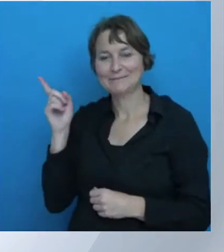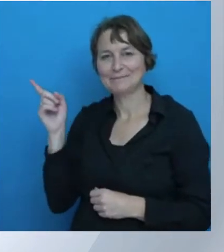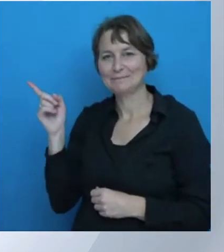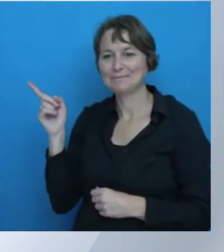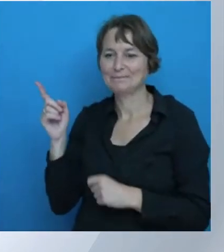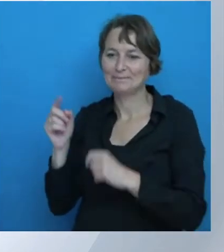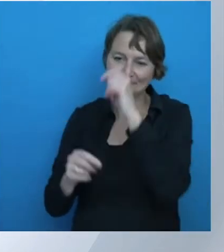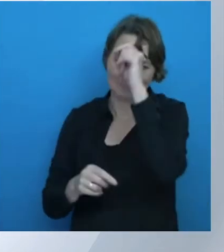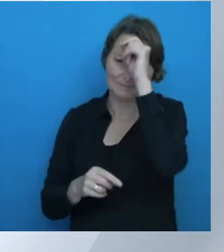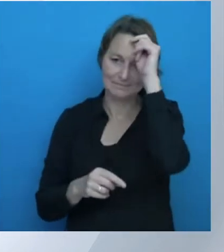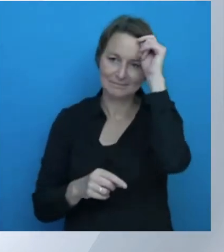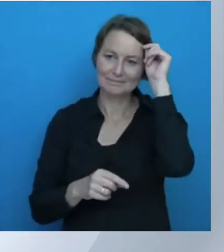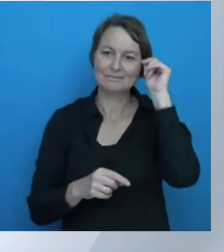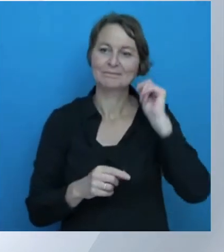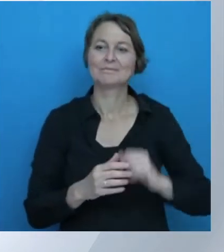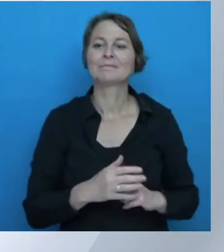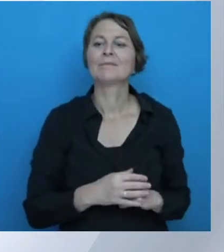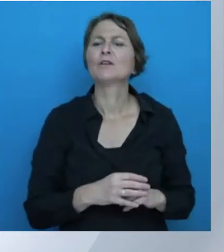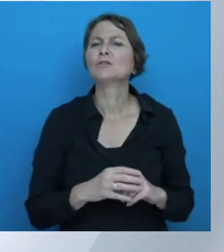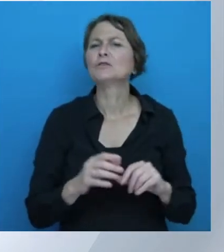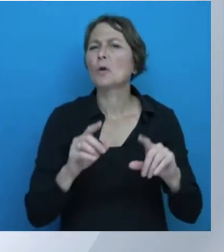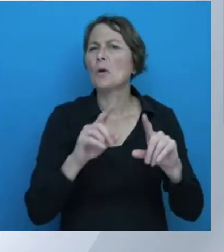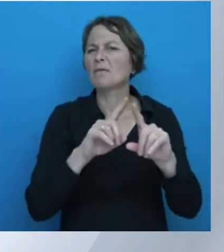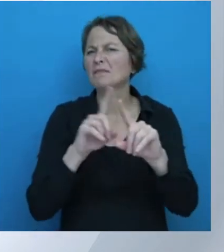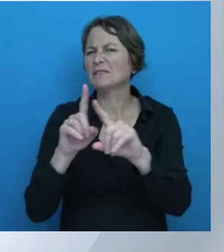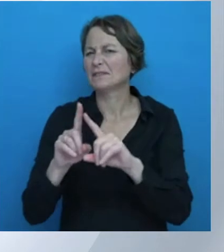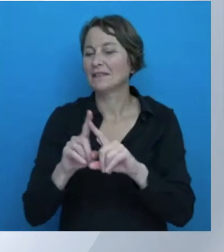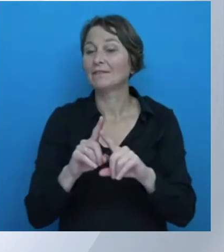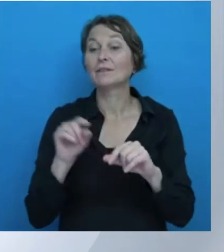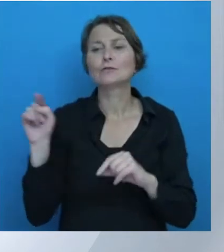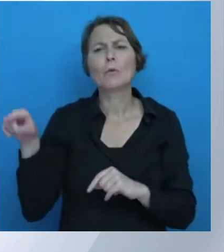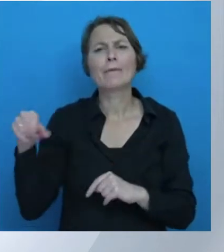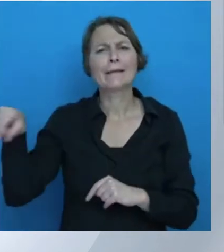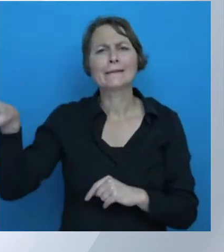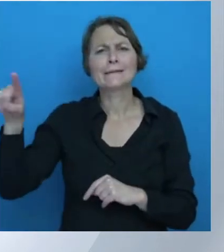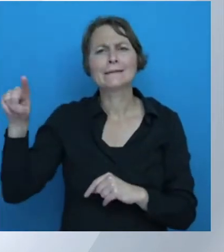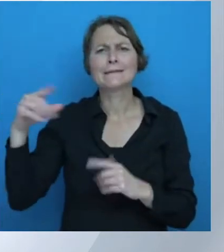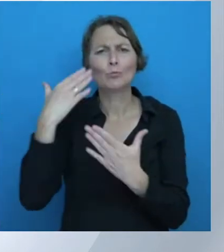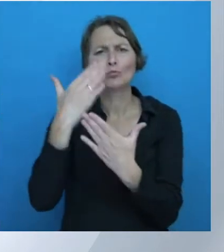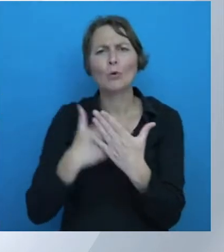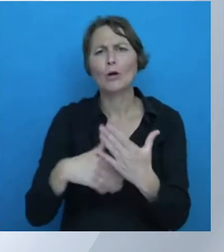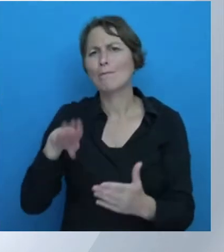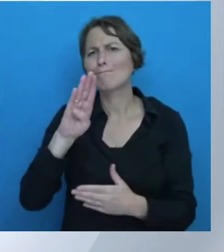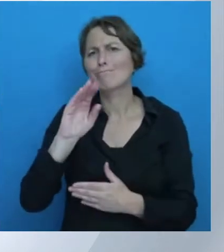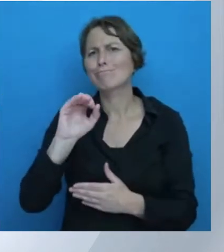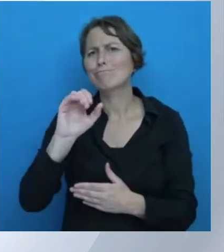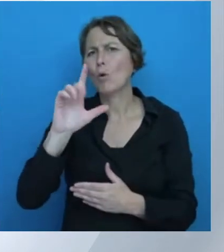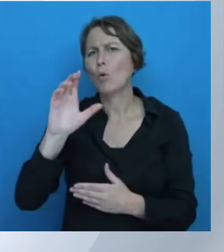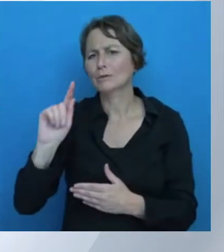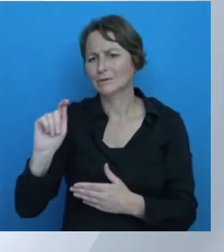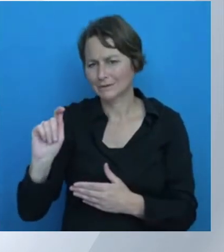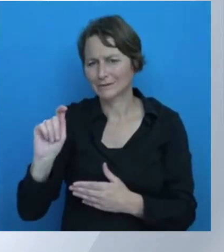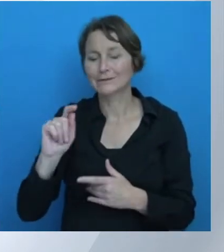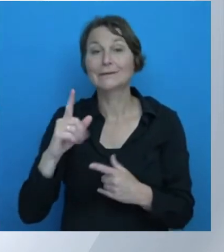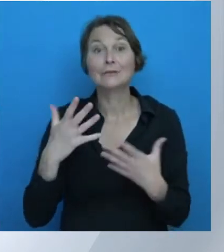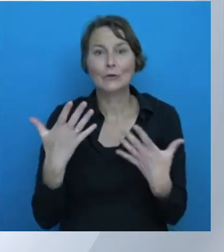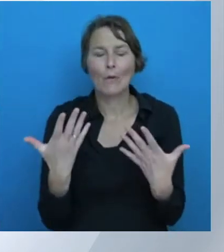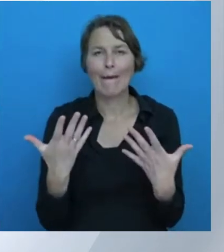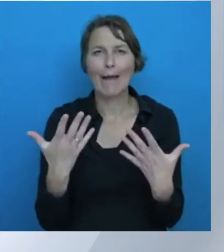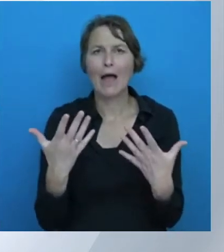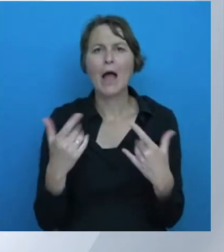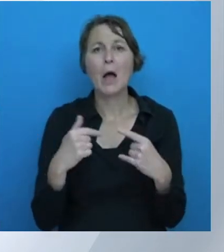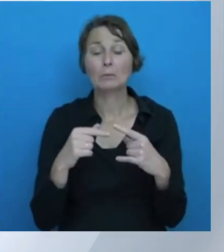milestone in accessibility testing and development right at the end, shippable project, deploy the system, bolt on, we have an issue, just leave it